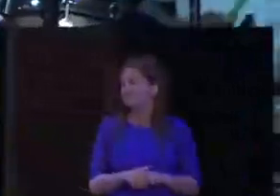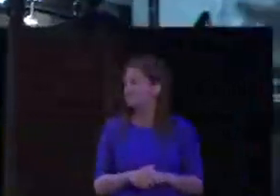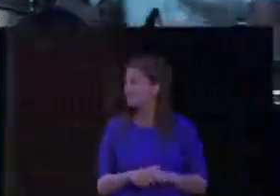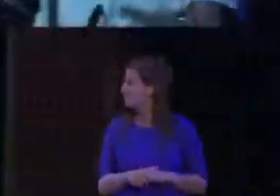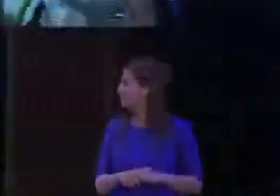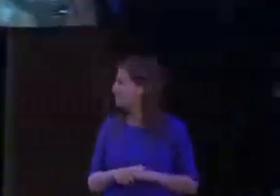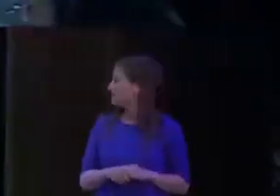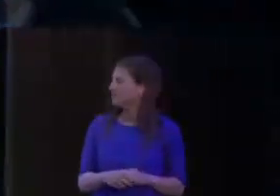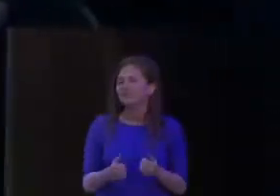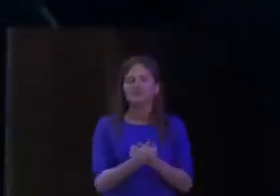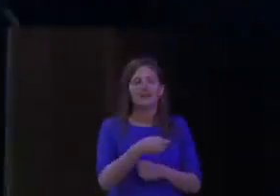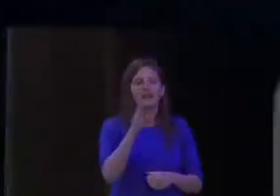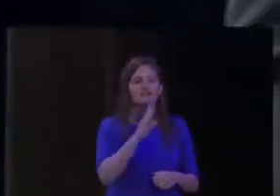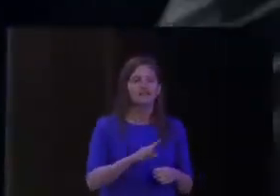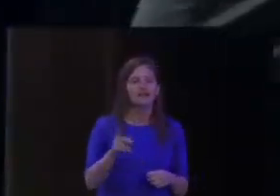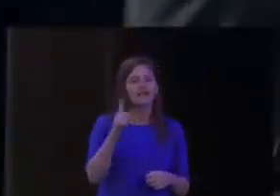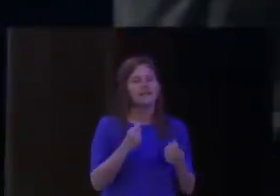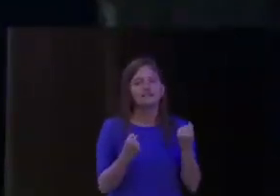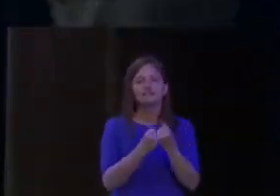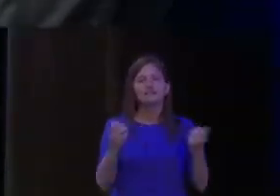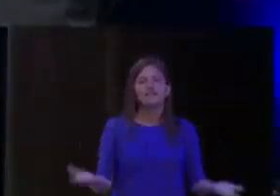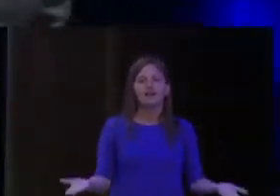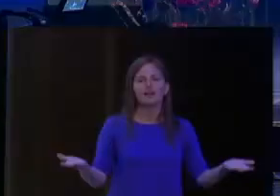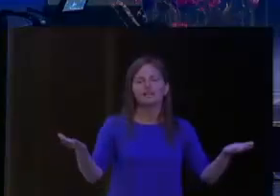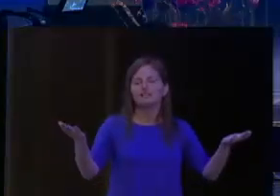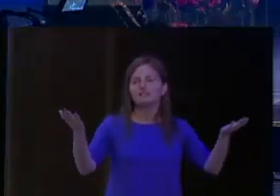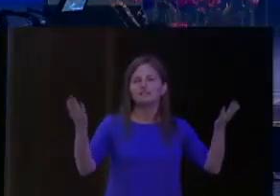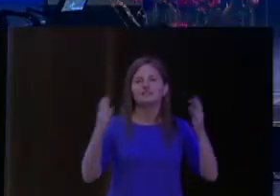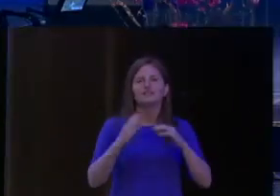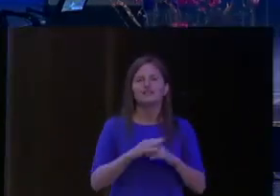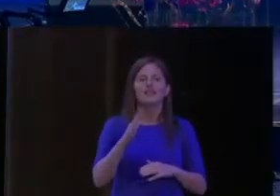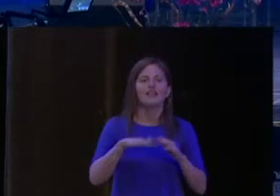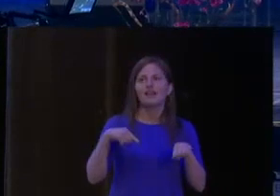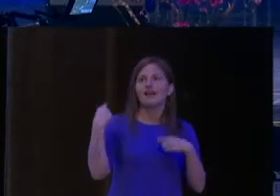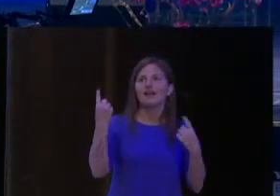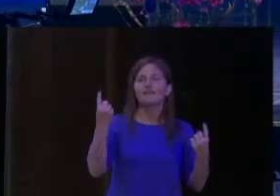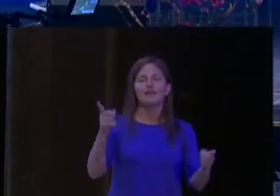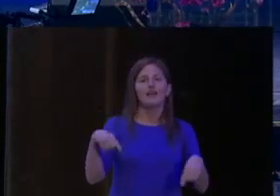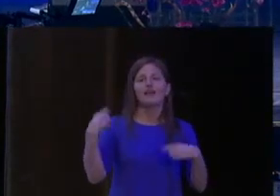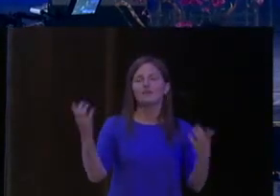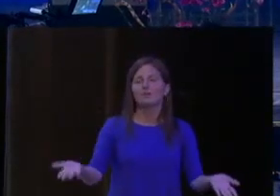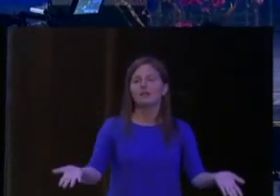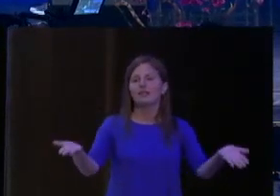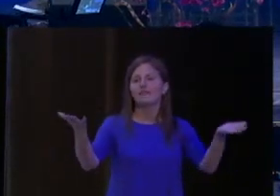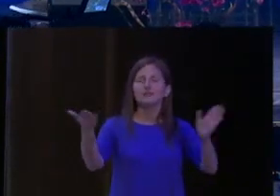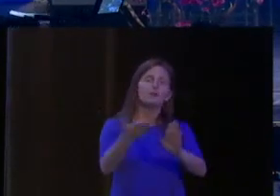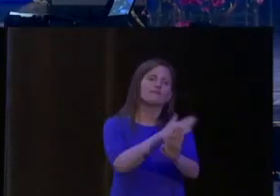God's love is lifting me higher than I've ever been